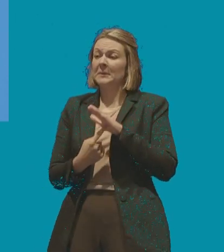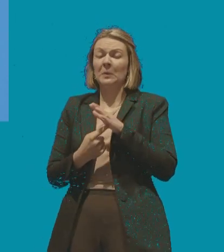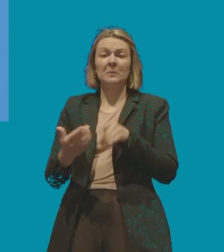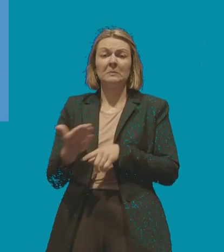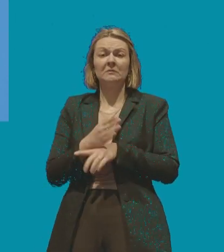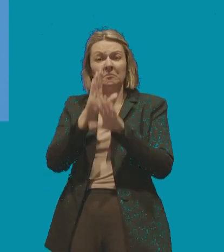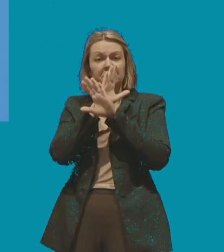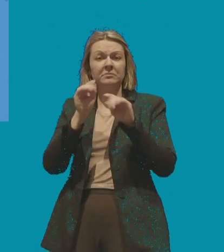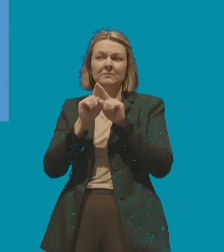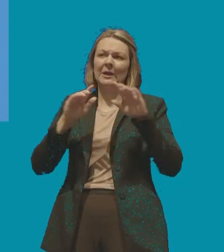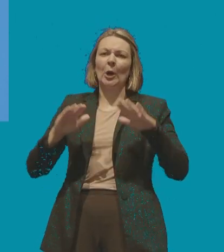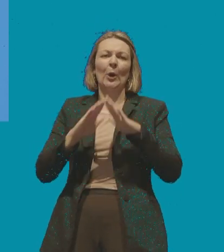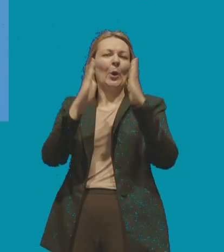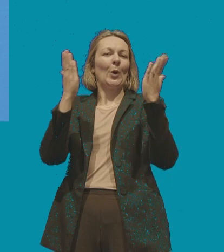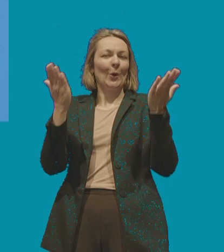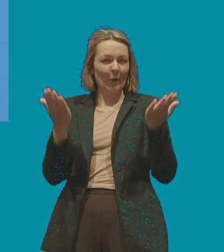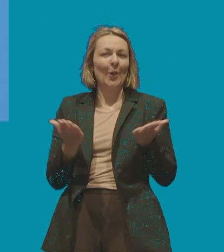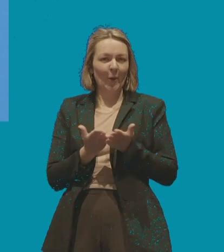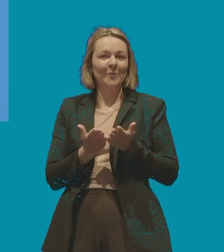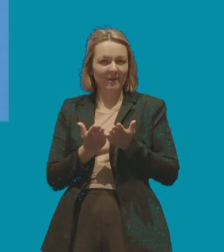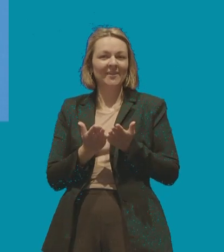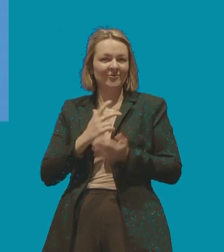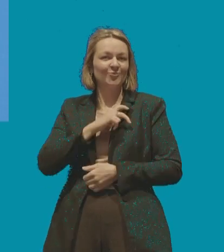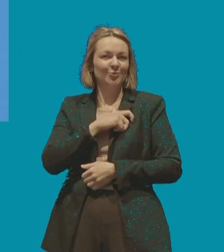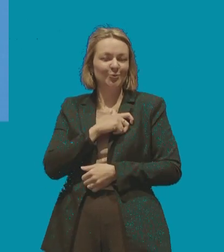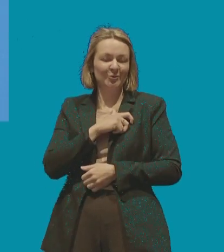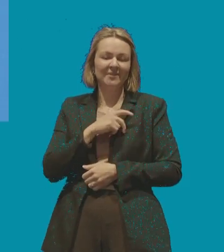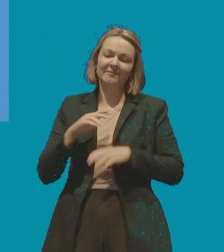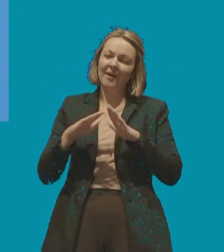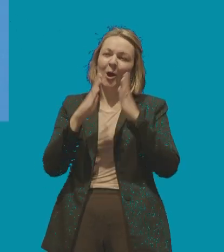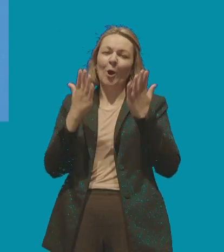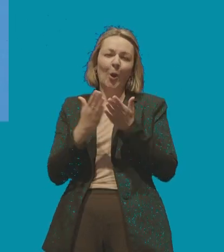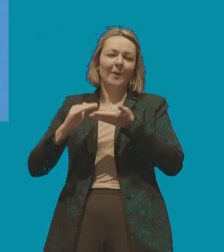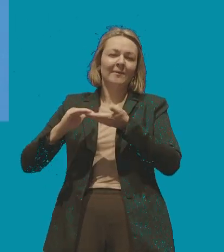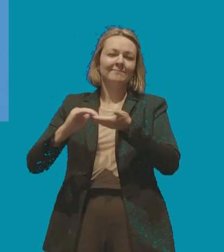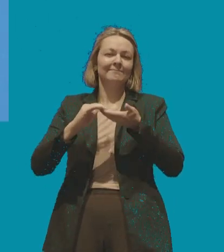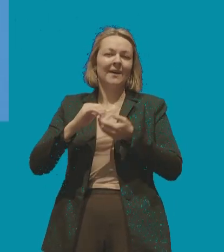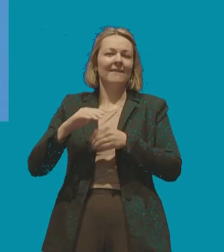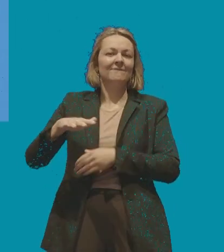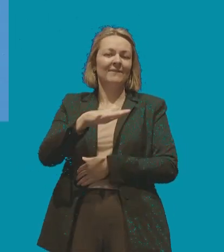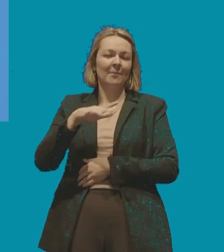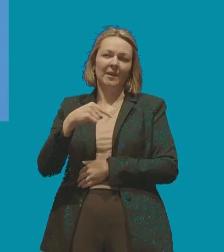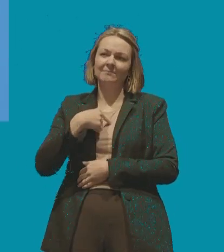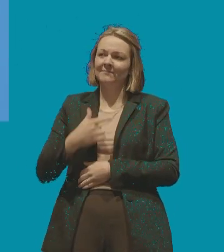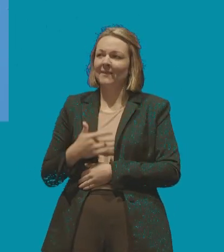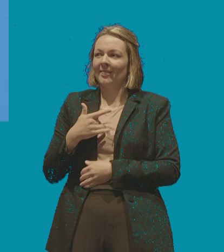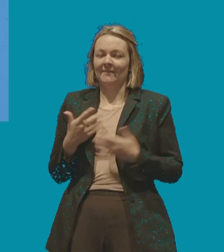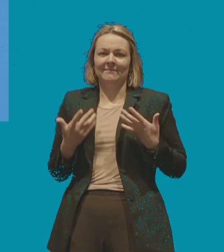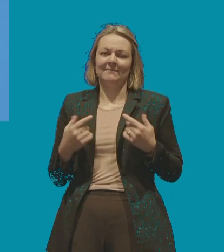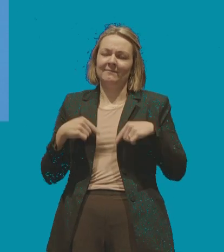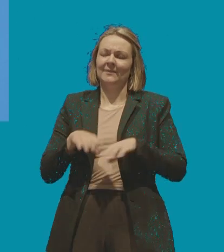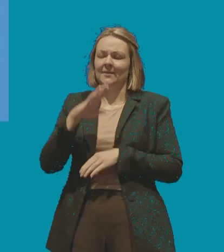we are part of a global trade union movement, a global trade union family, and we live in an increasingly